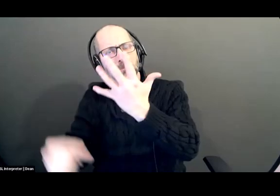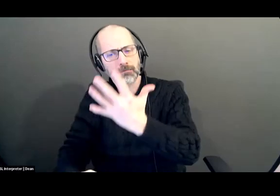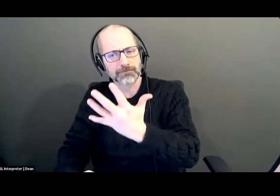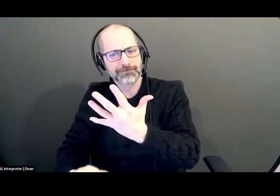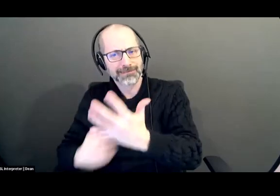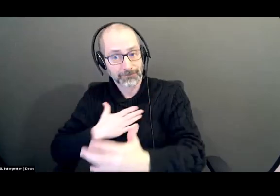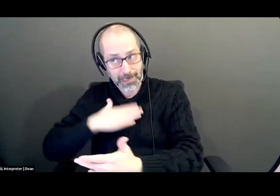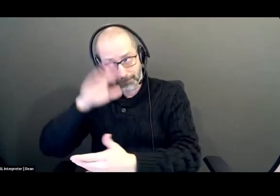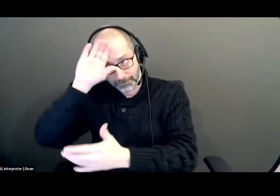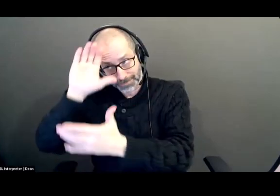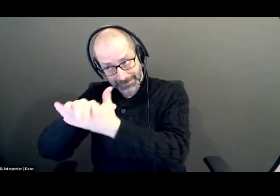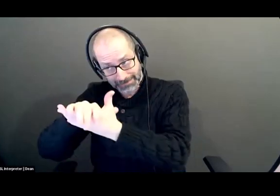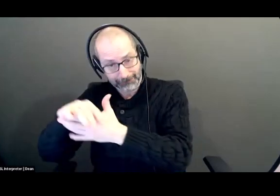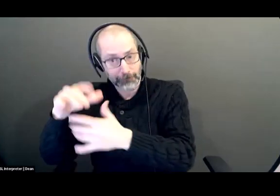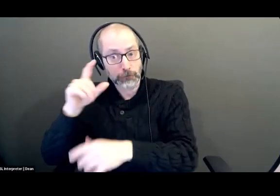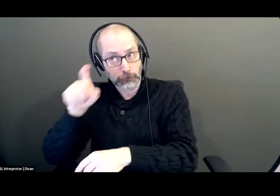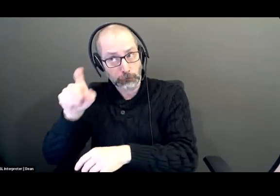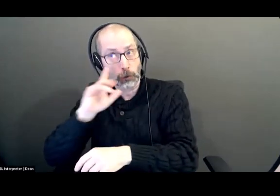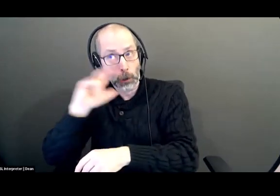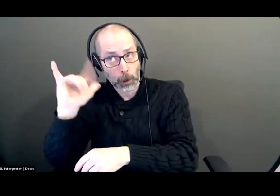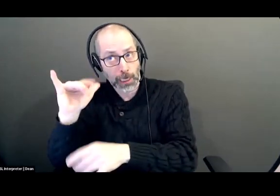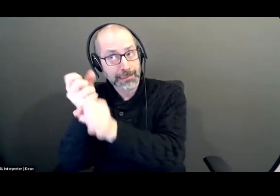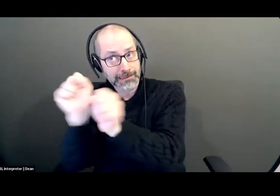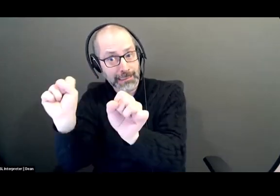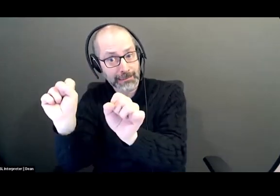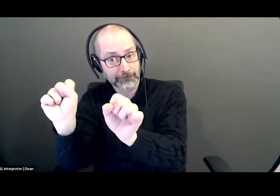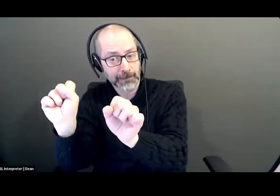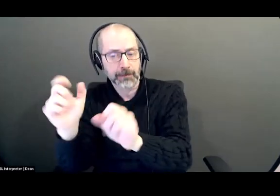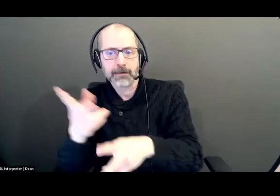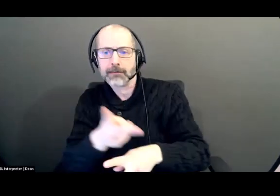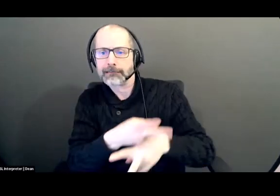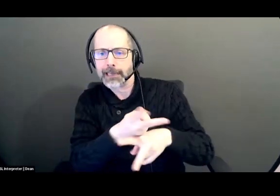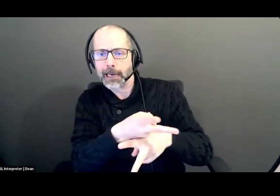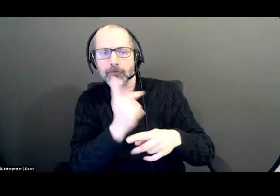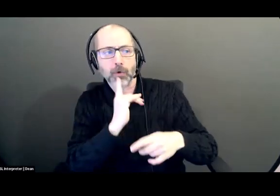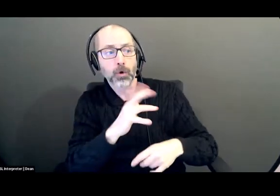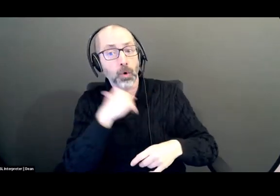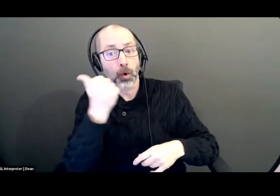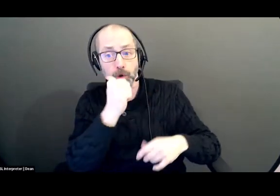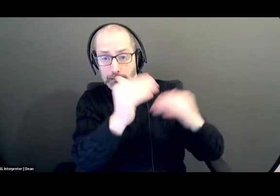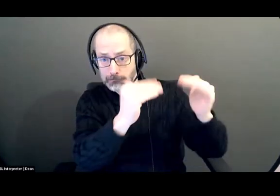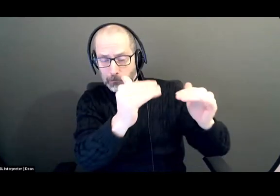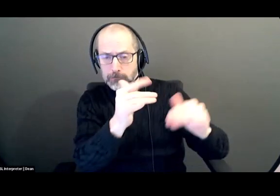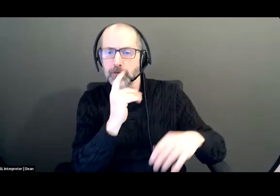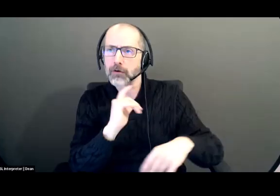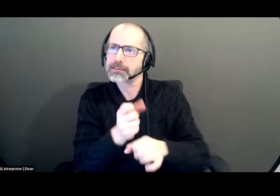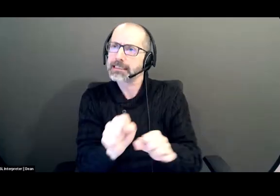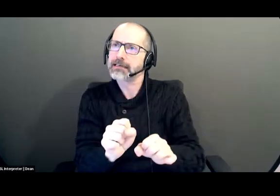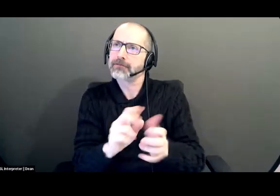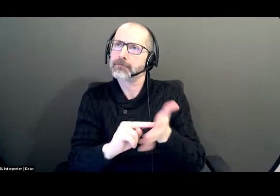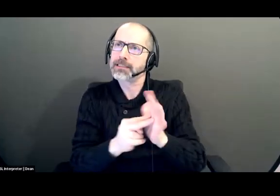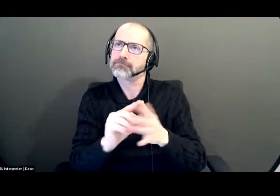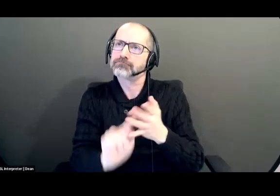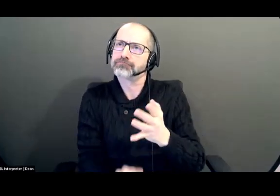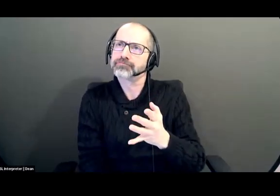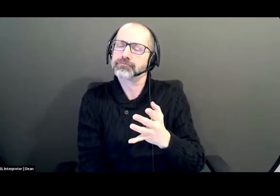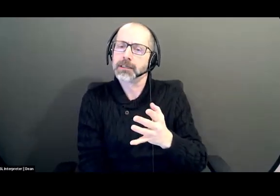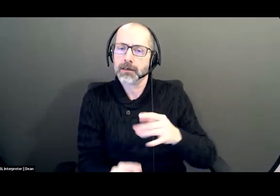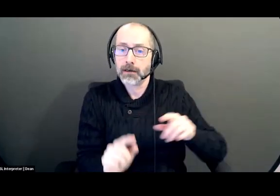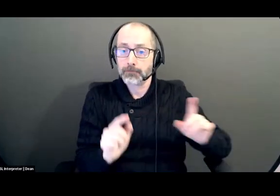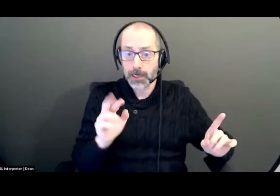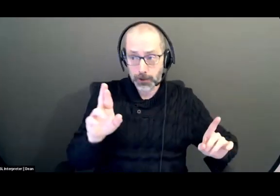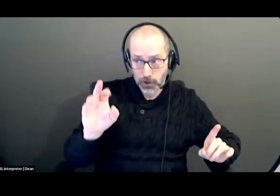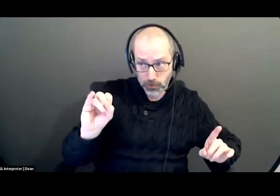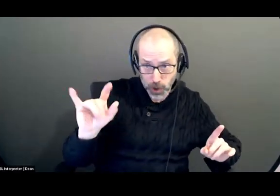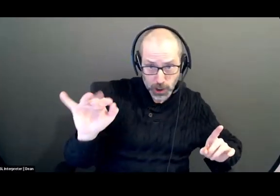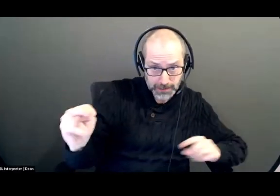breathing, when Roslyn says just take a breath, that was so important, right? Because what I realized is that there's a lot of emotion that comes with